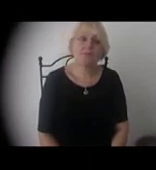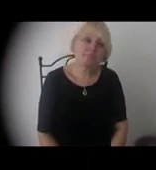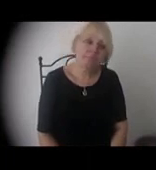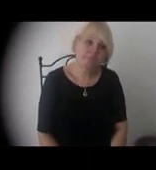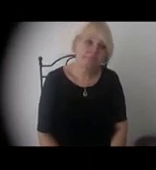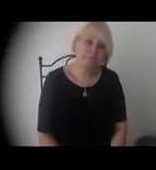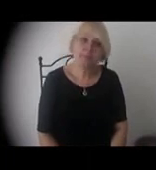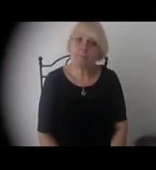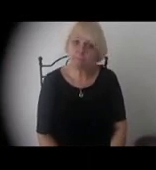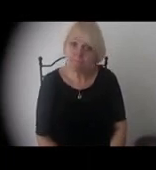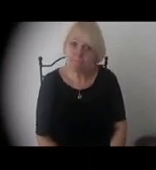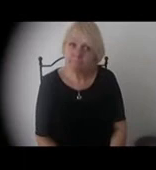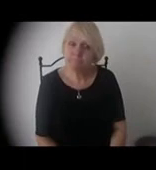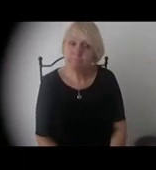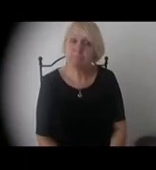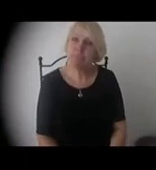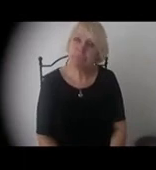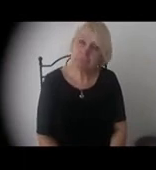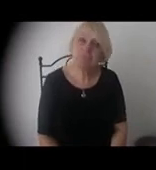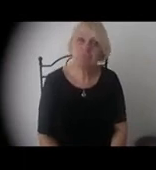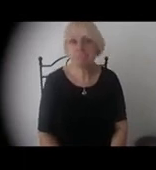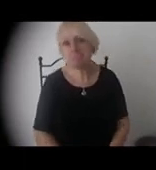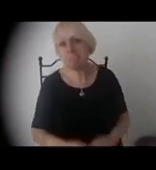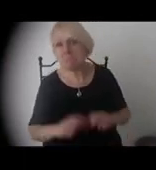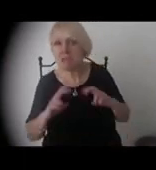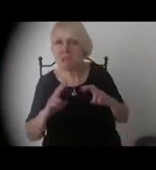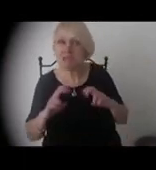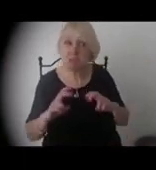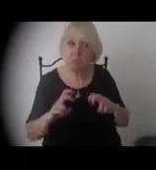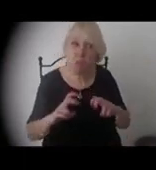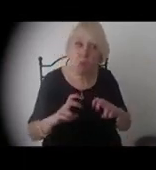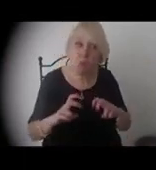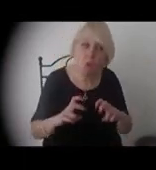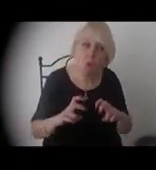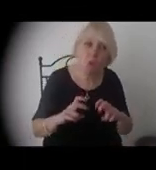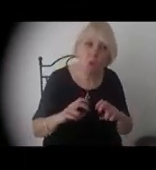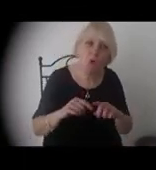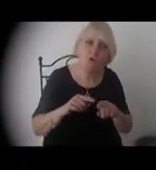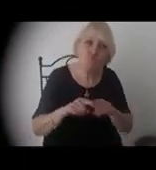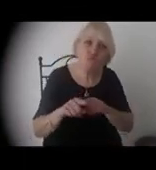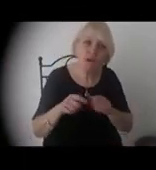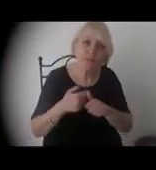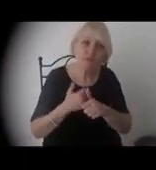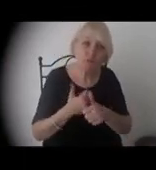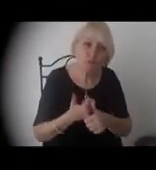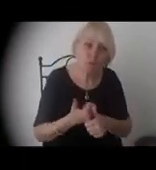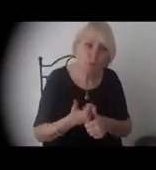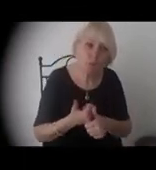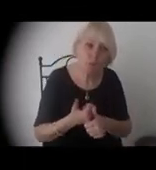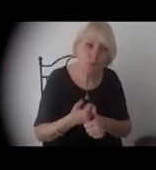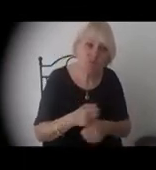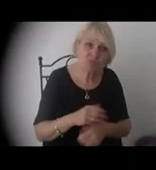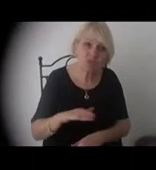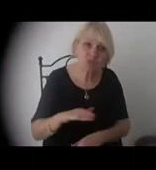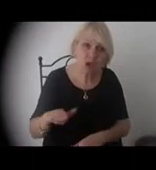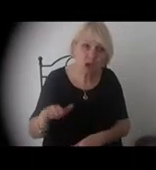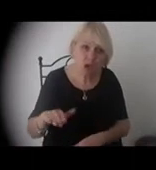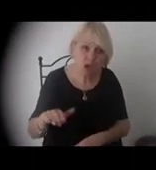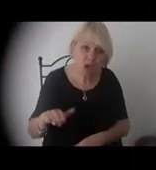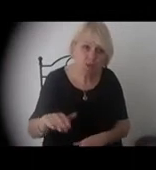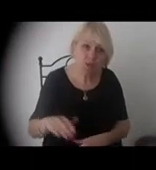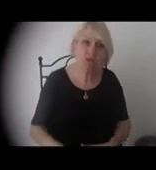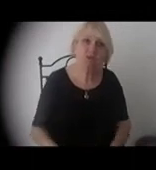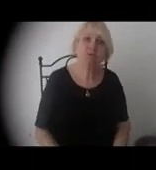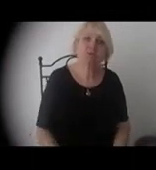I think exploring and trying to support a